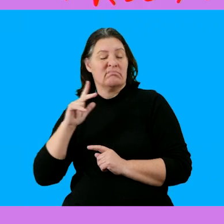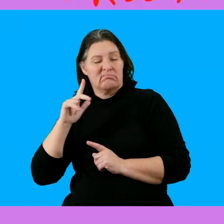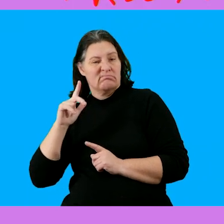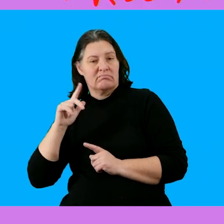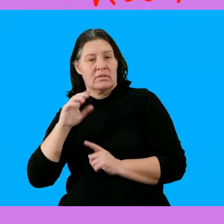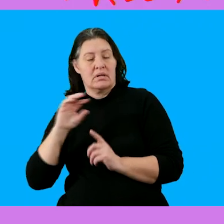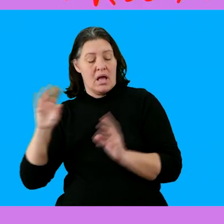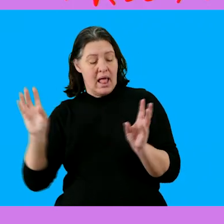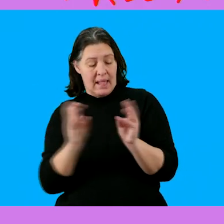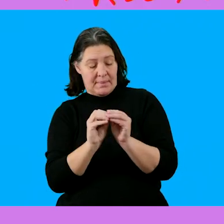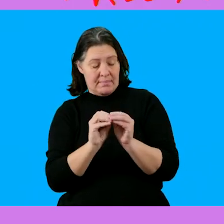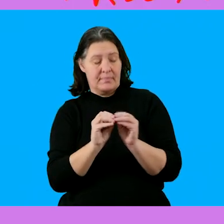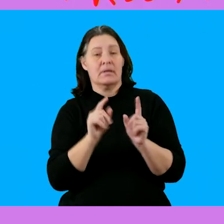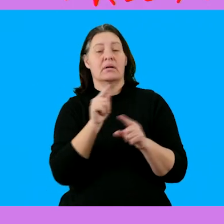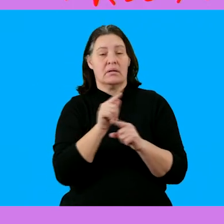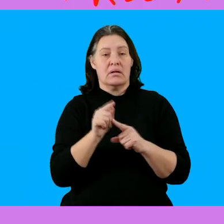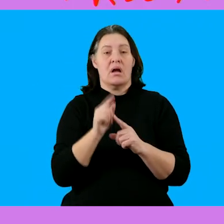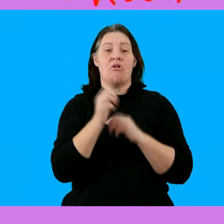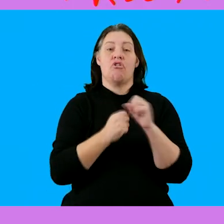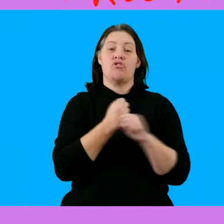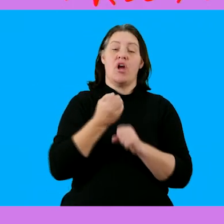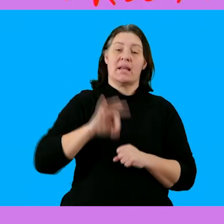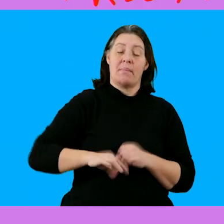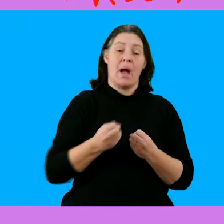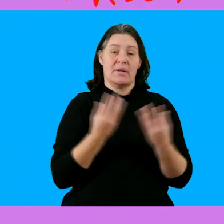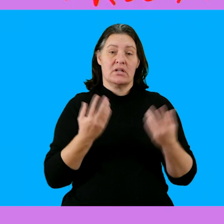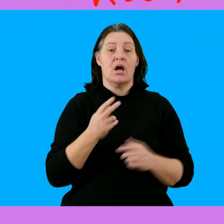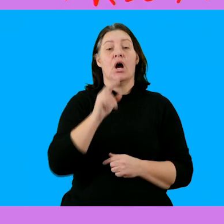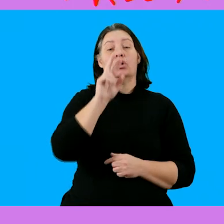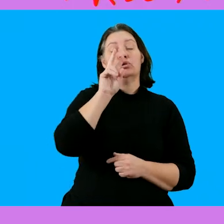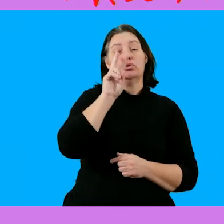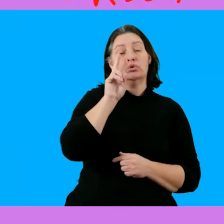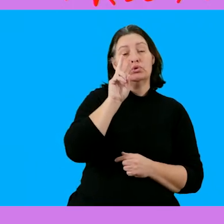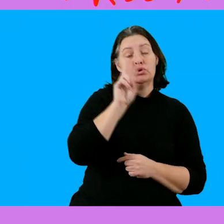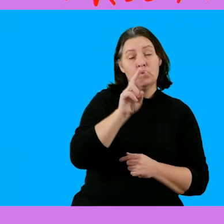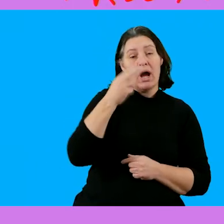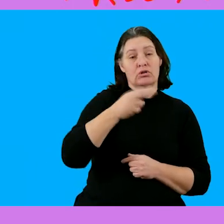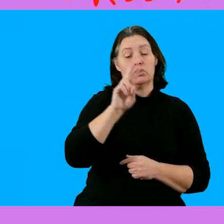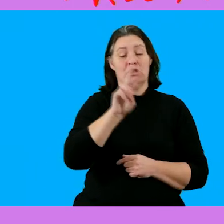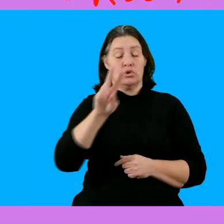38,970 Rand. So that will give us gross annual income of